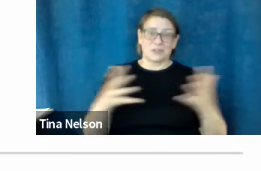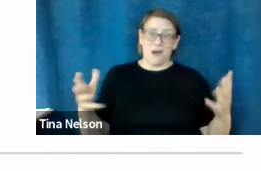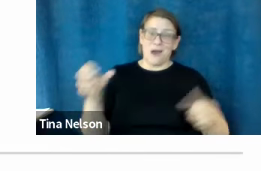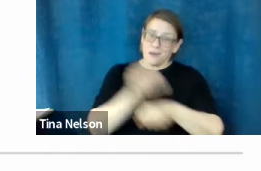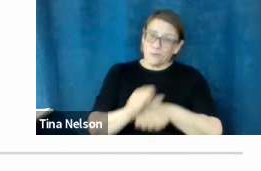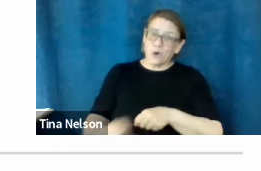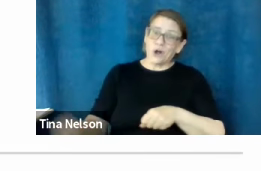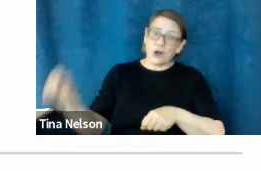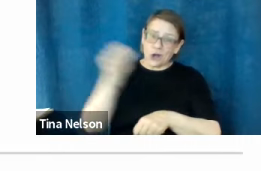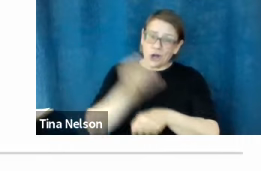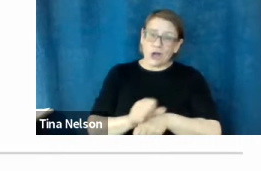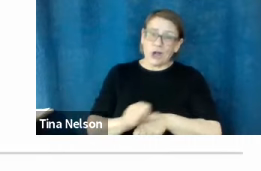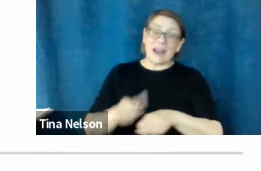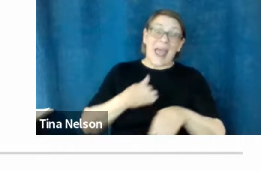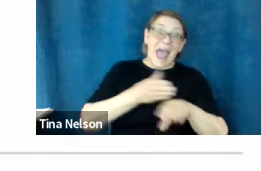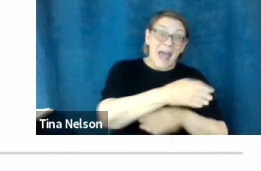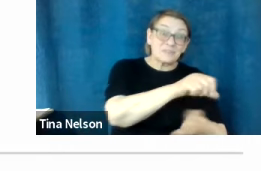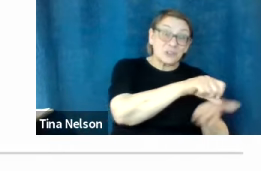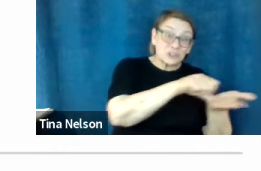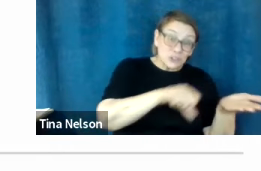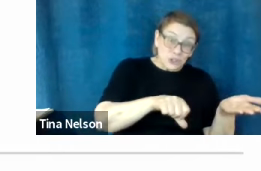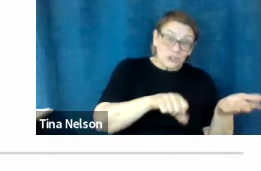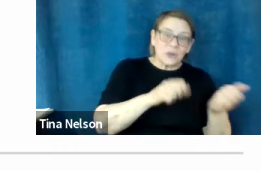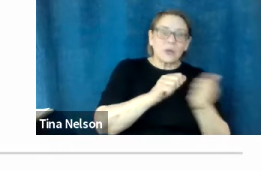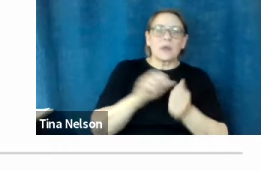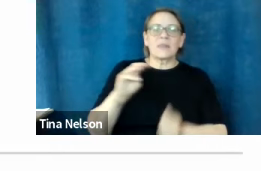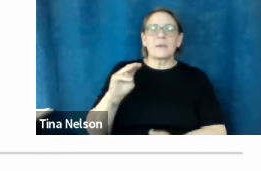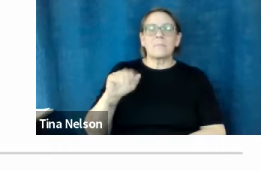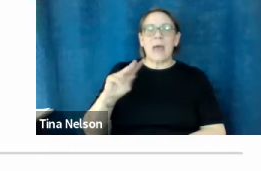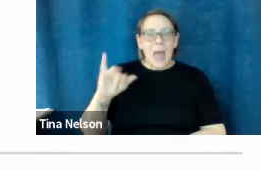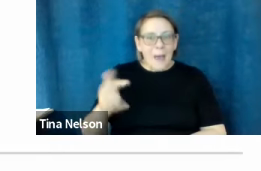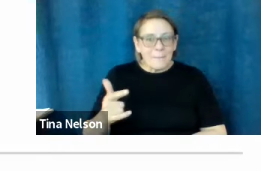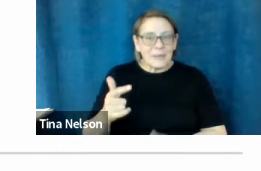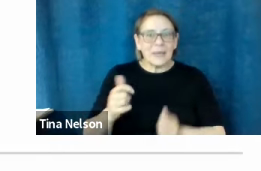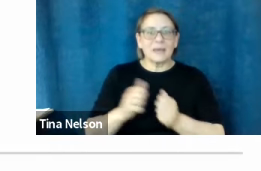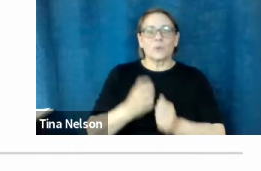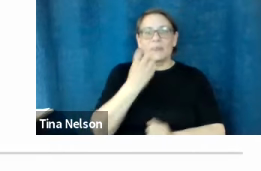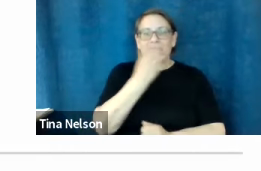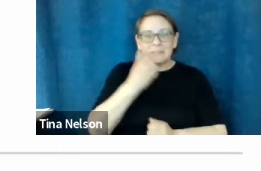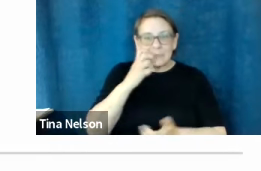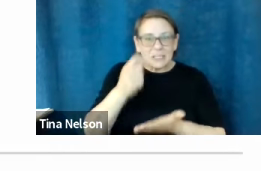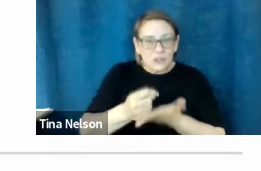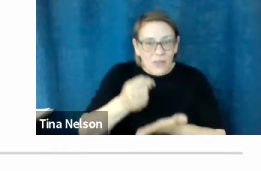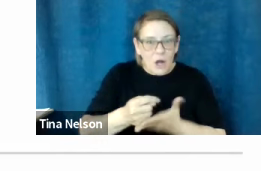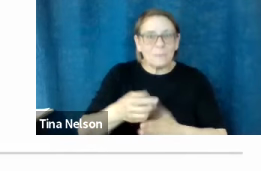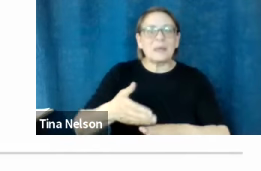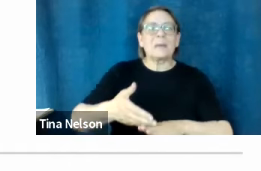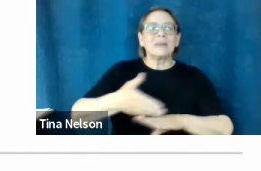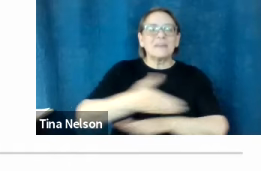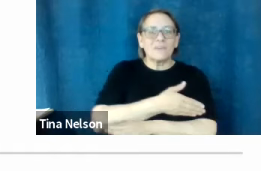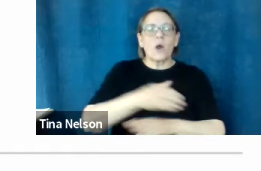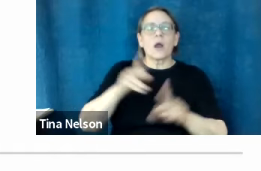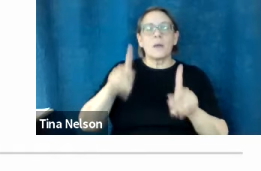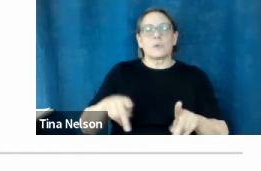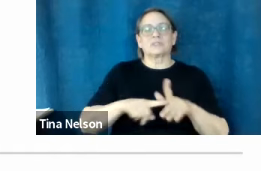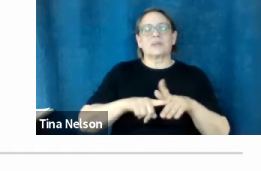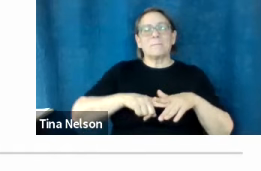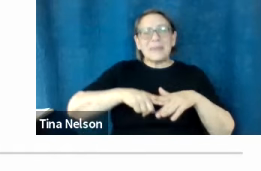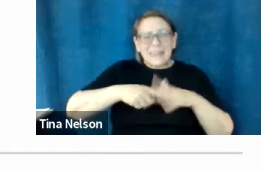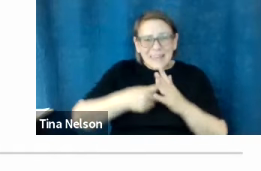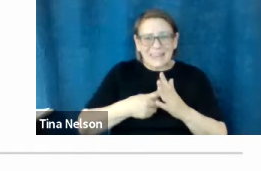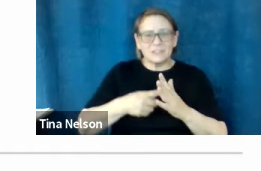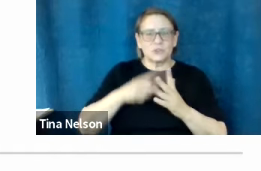that happens post-surgery with mapping, uh, in speech therapy, uh, before someone can begin, um, to